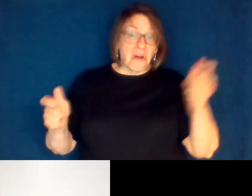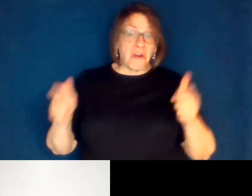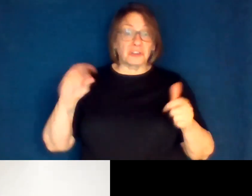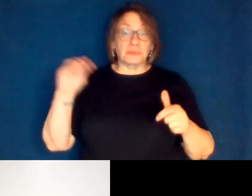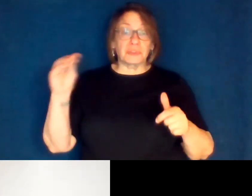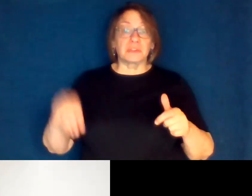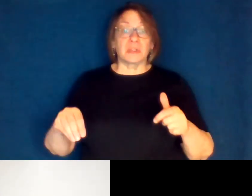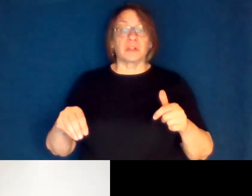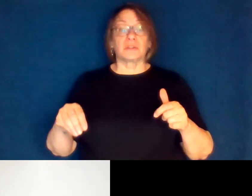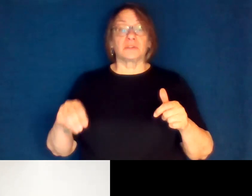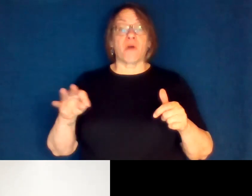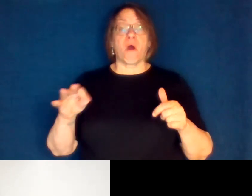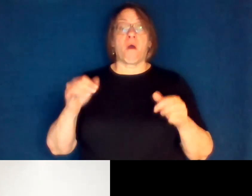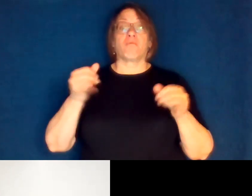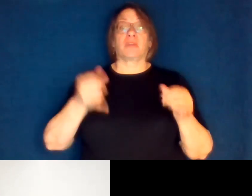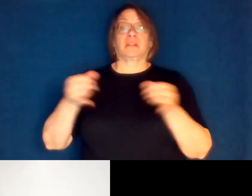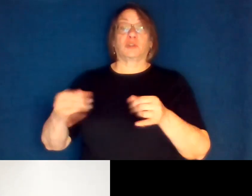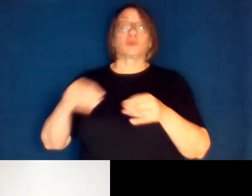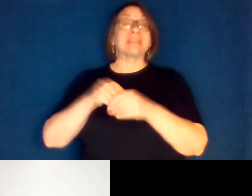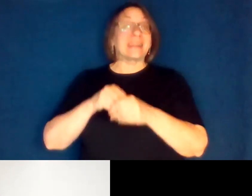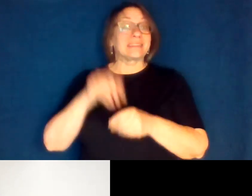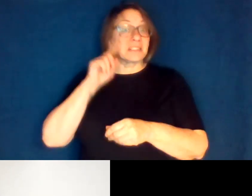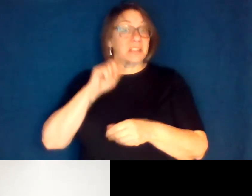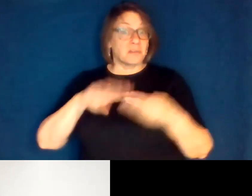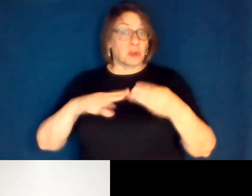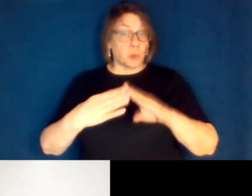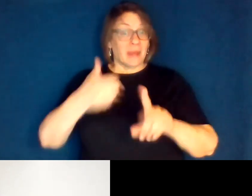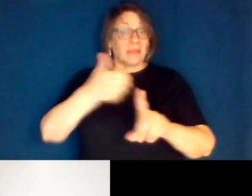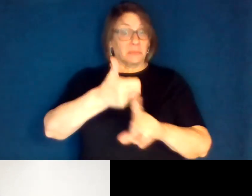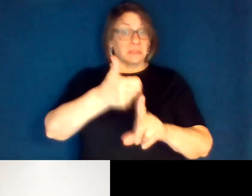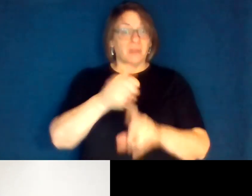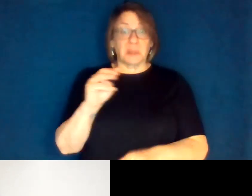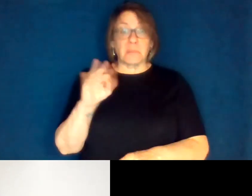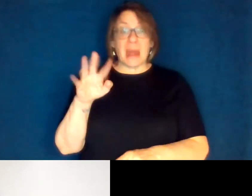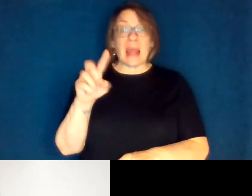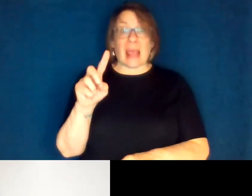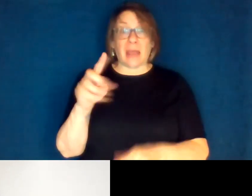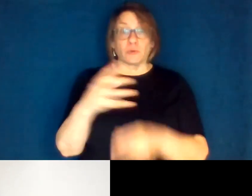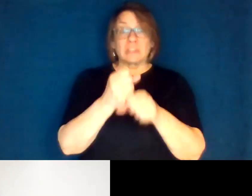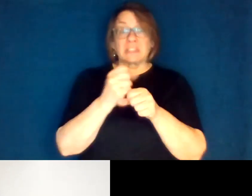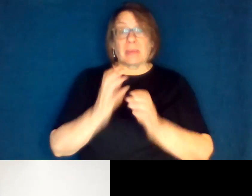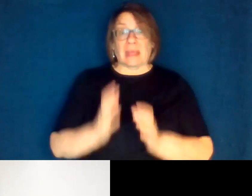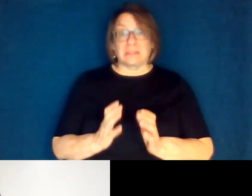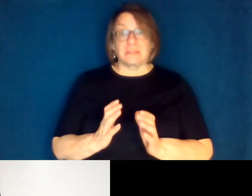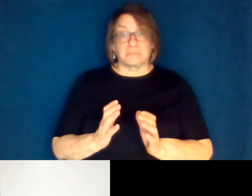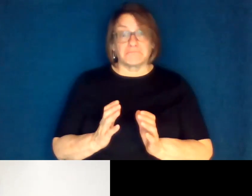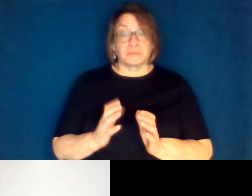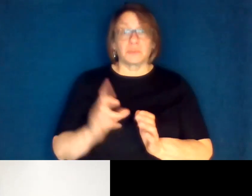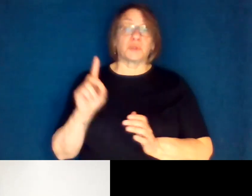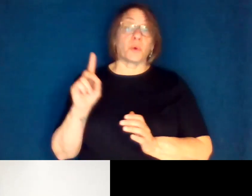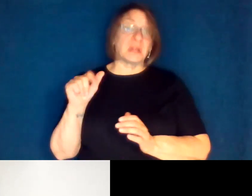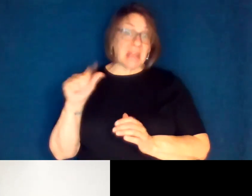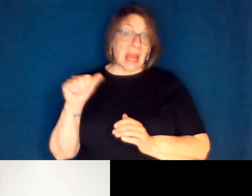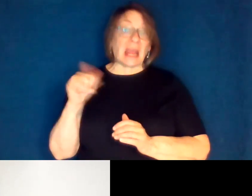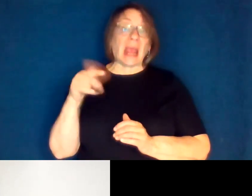of individuals in the deaf community that are Medicaid recipients. So therefore, the data ecosystem